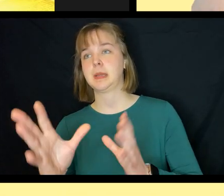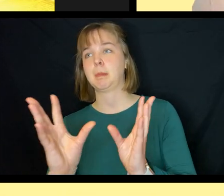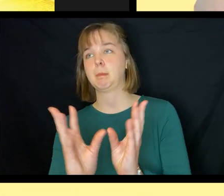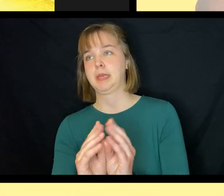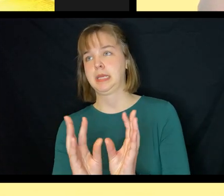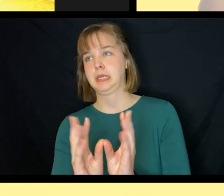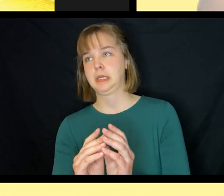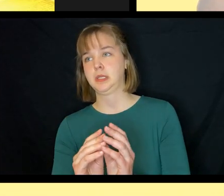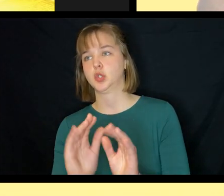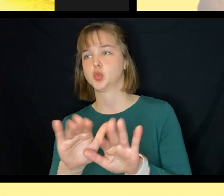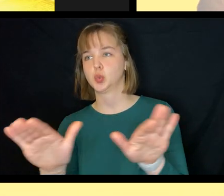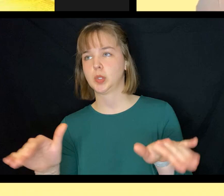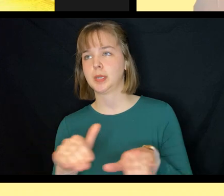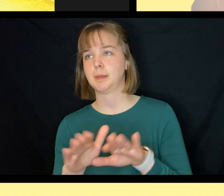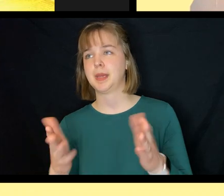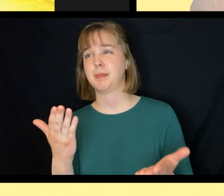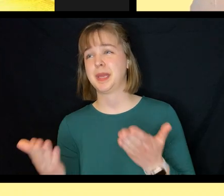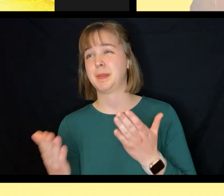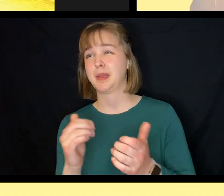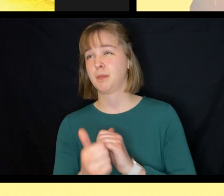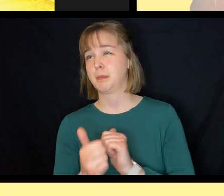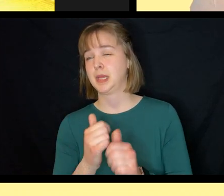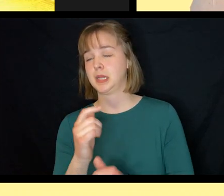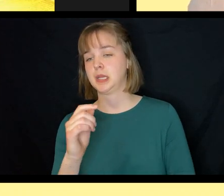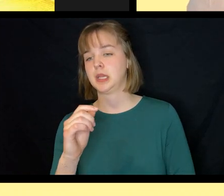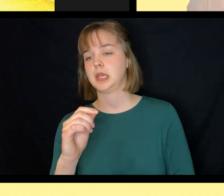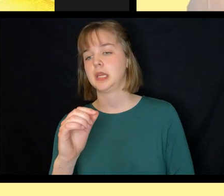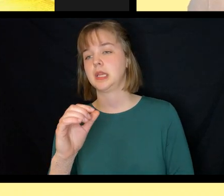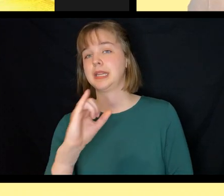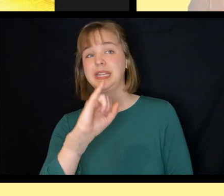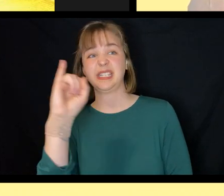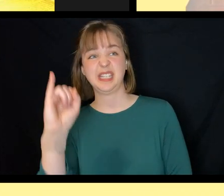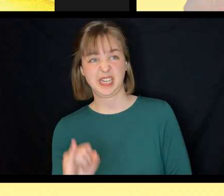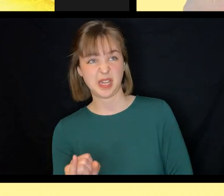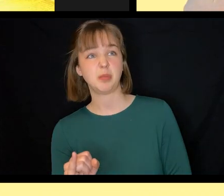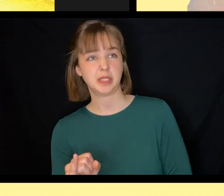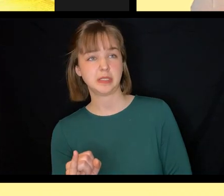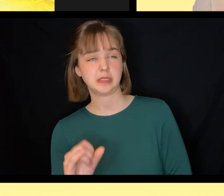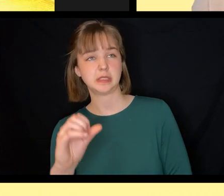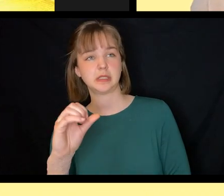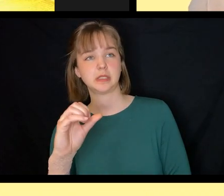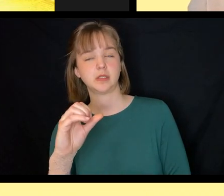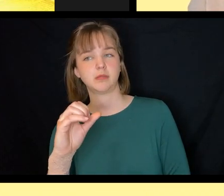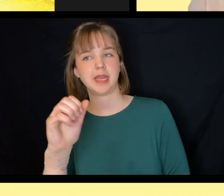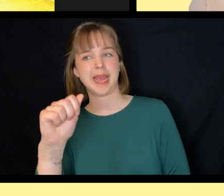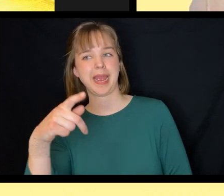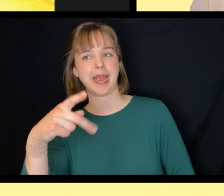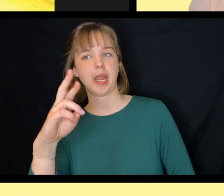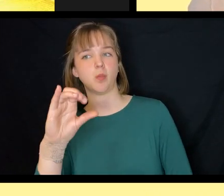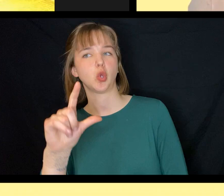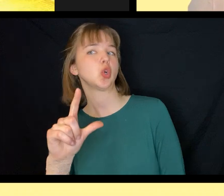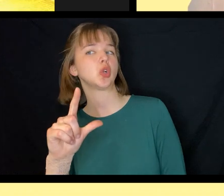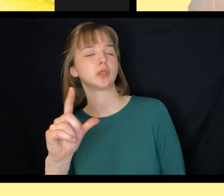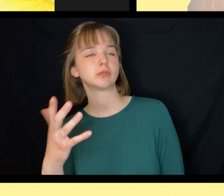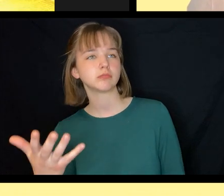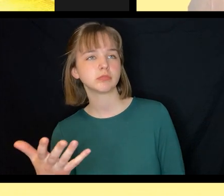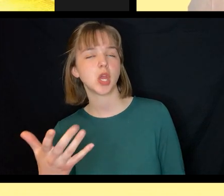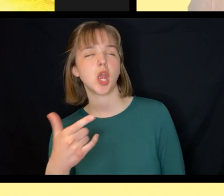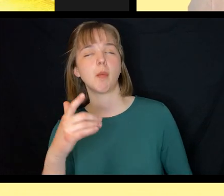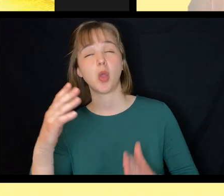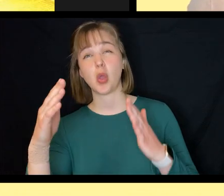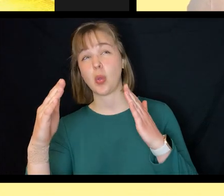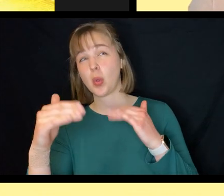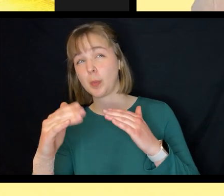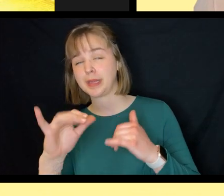meet is in, at least on US soil, is going to be in Indianapolis in April. And so I think that's everyone's like main focus right